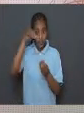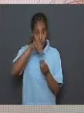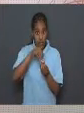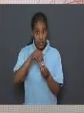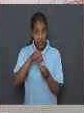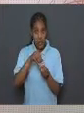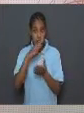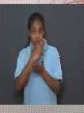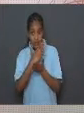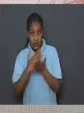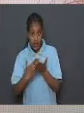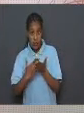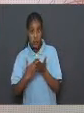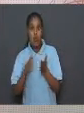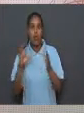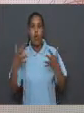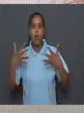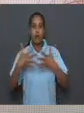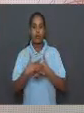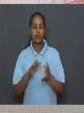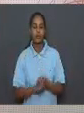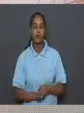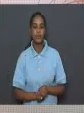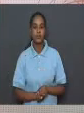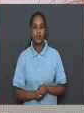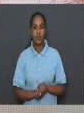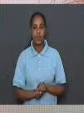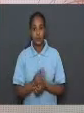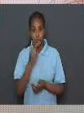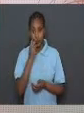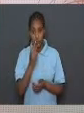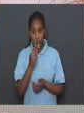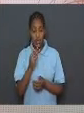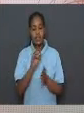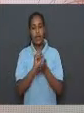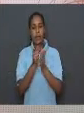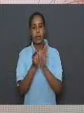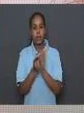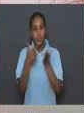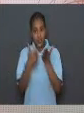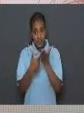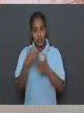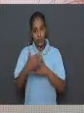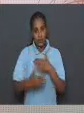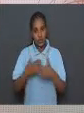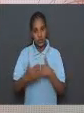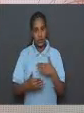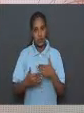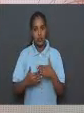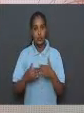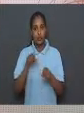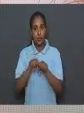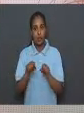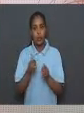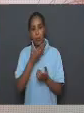some compounds. We will see examples of this process so we can better